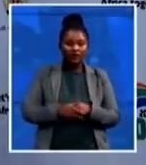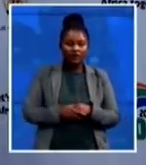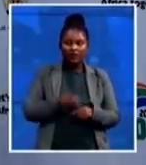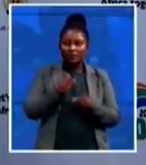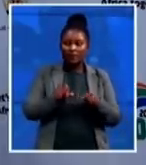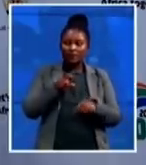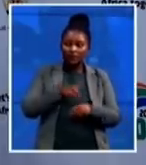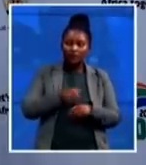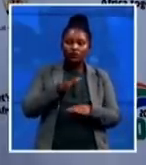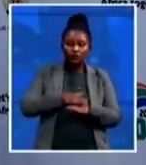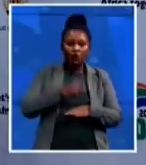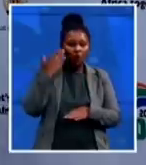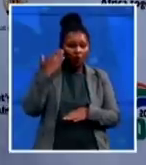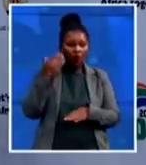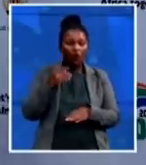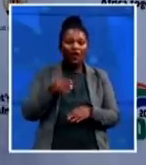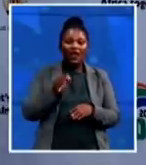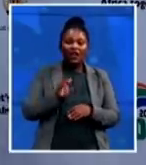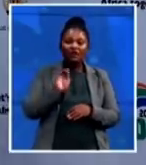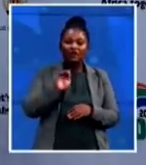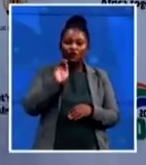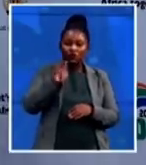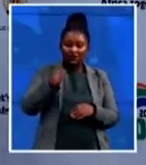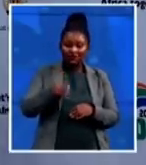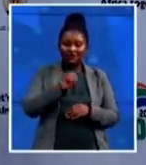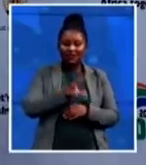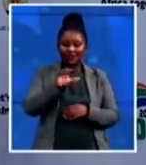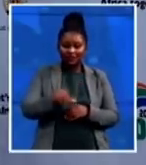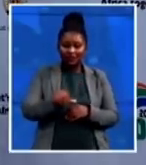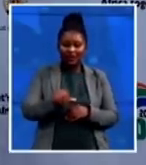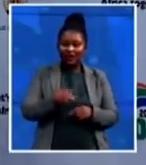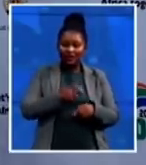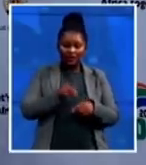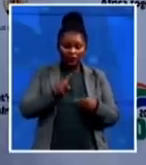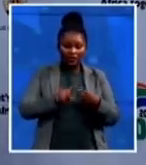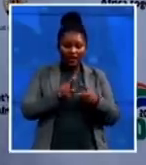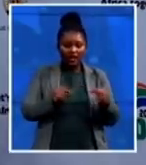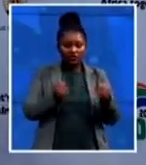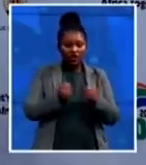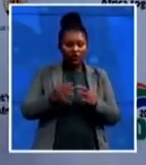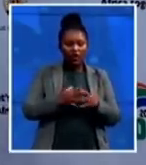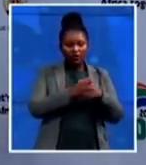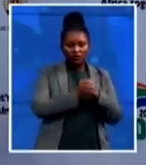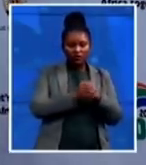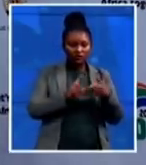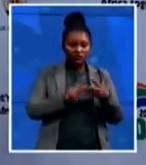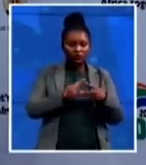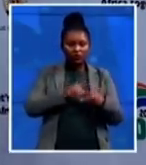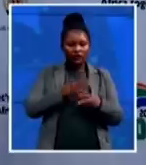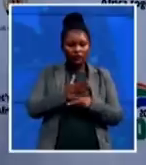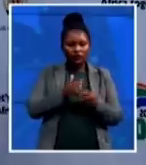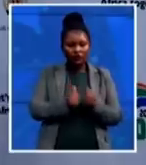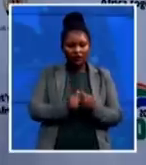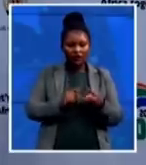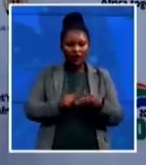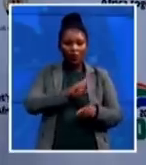in us nationally cohesive, nationally united, nationally collaborative, so that we are productive. A divided